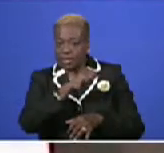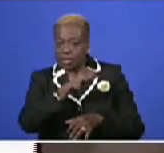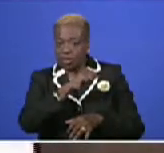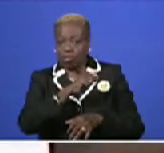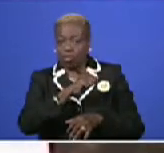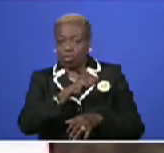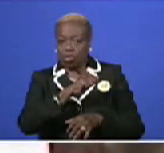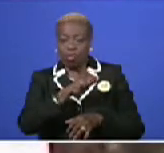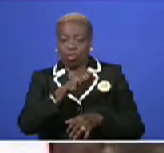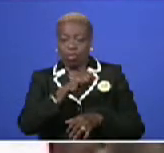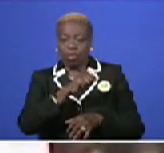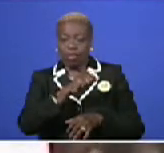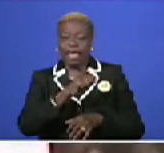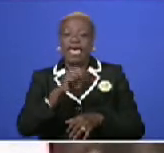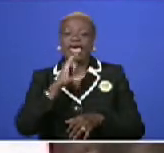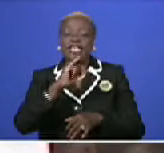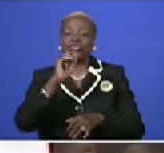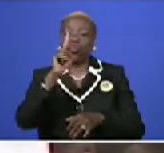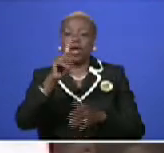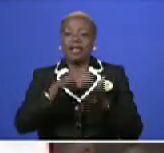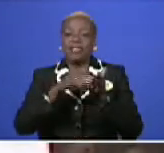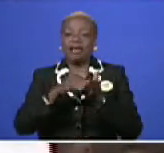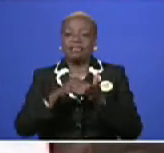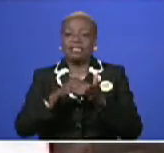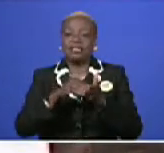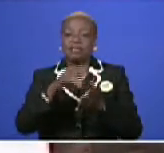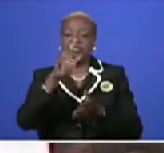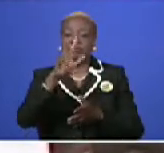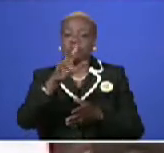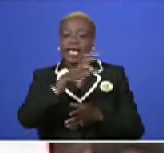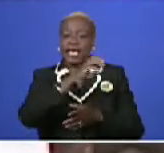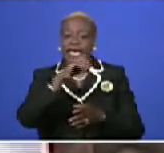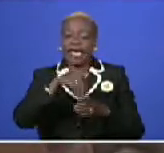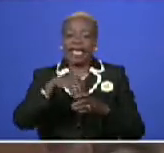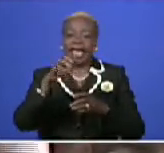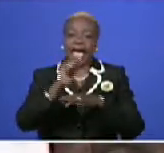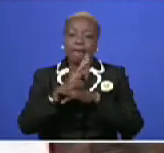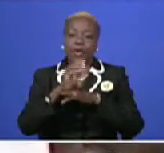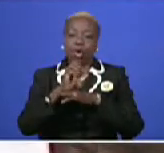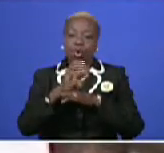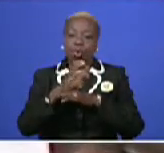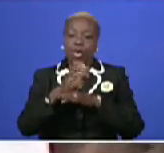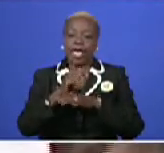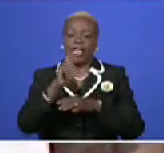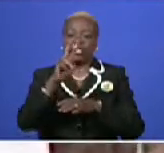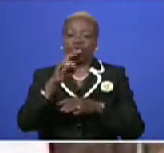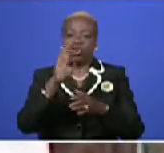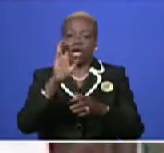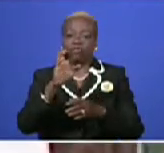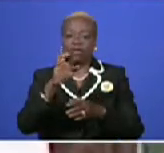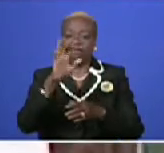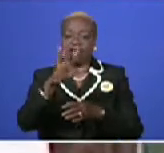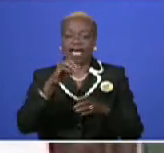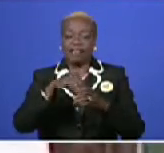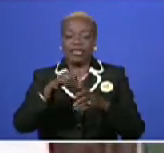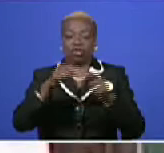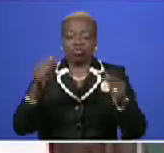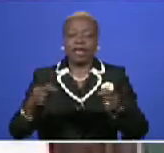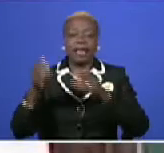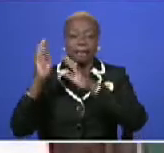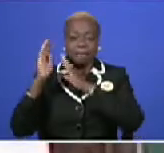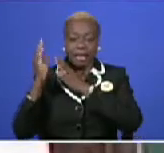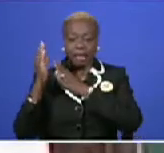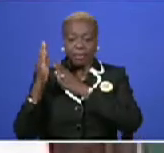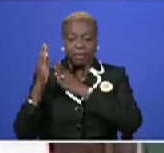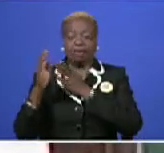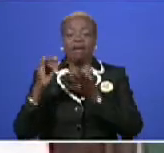for is 1,003 in Abaco and 205 in Grand Bahama. That is